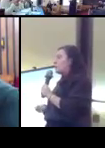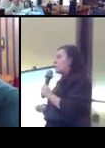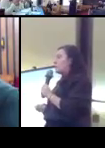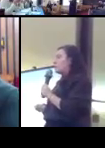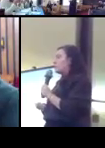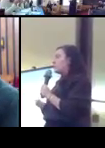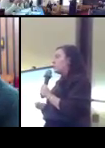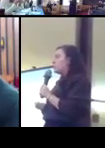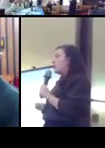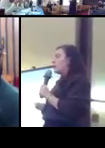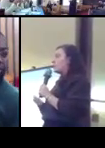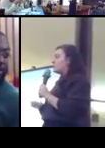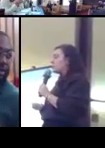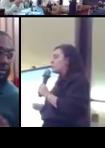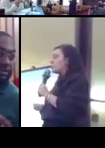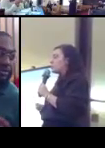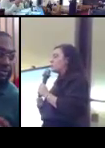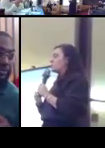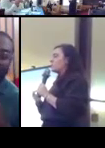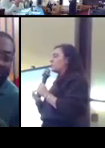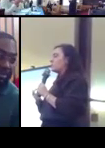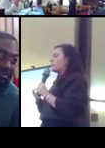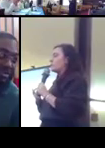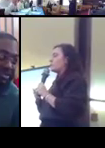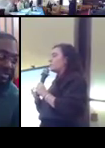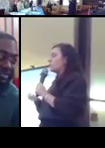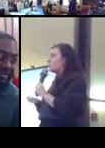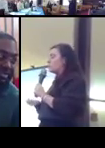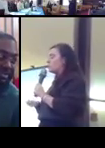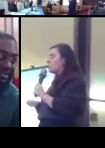So anchoring that identity can be pride in those locations and